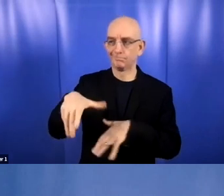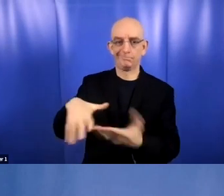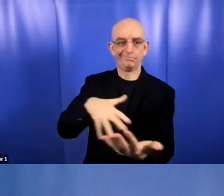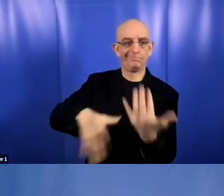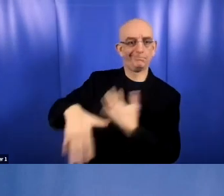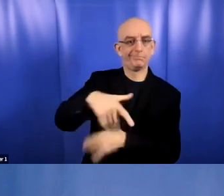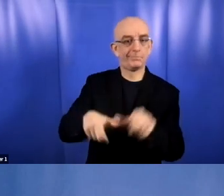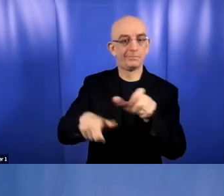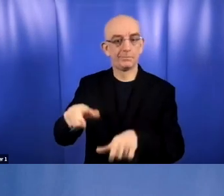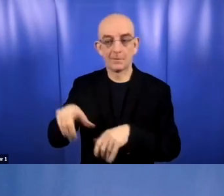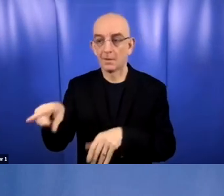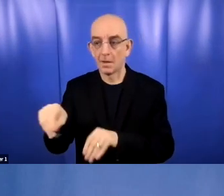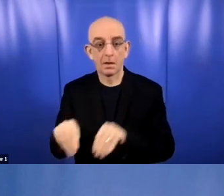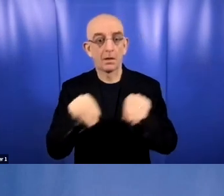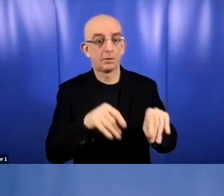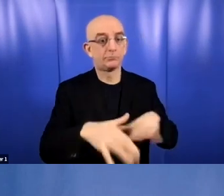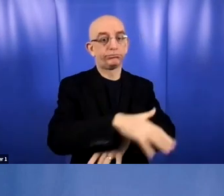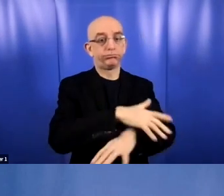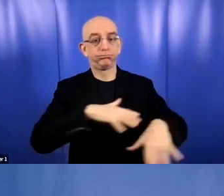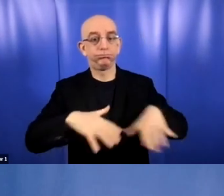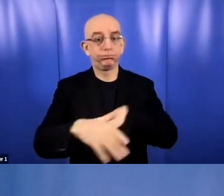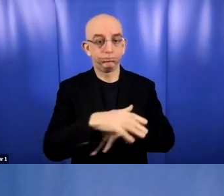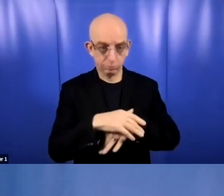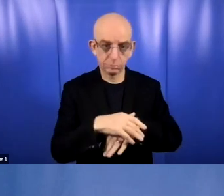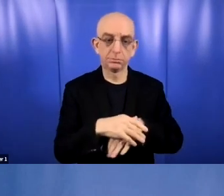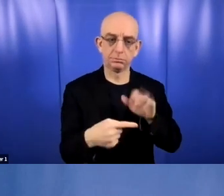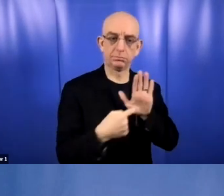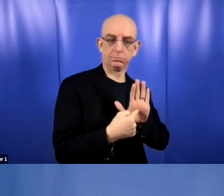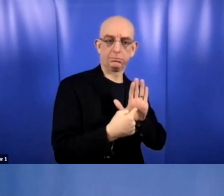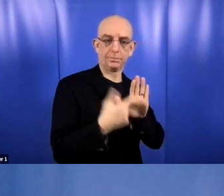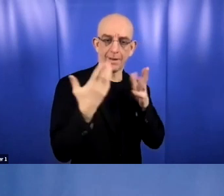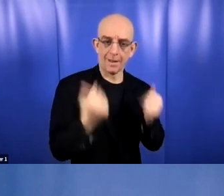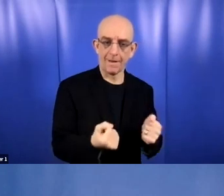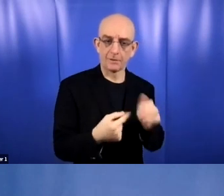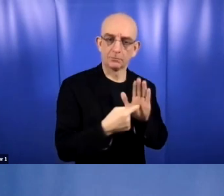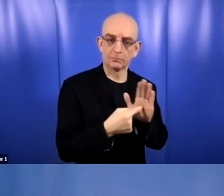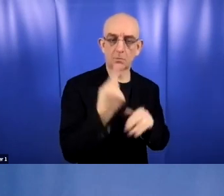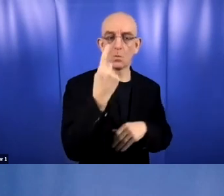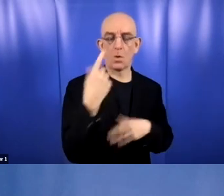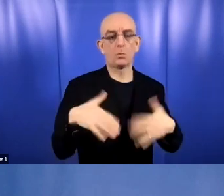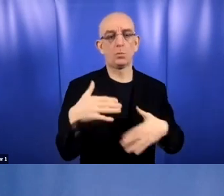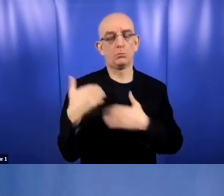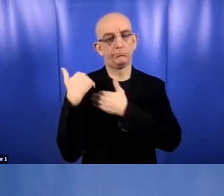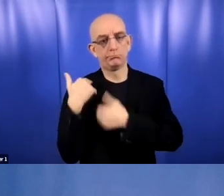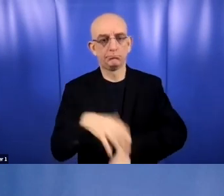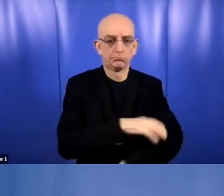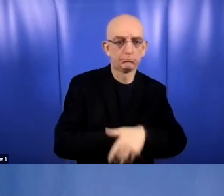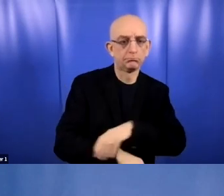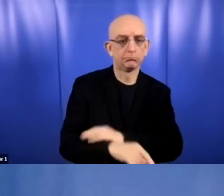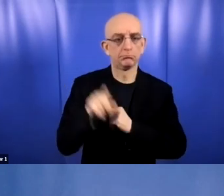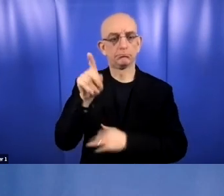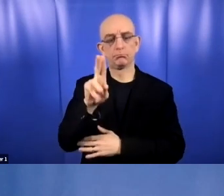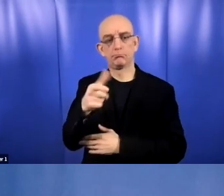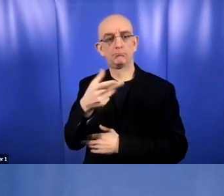World Bank in the last couple of years is the establishment of a joint data center. The